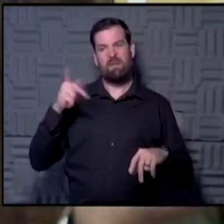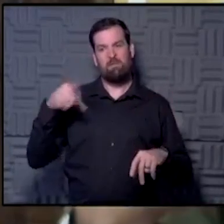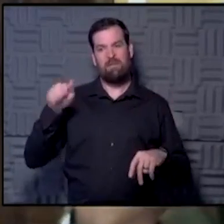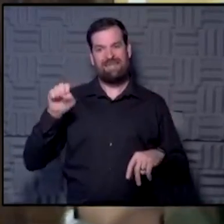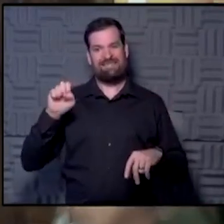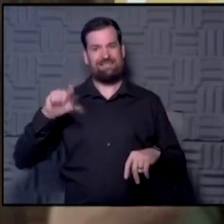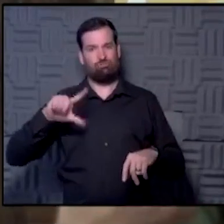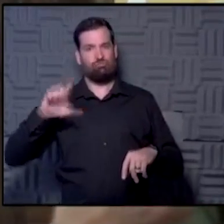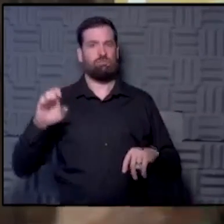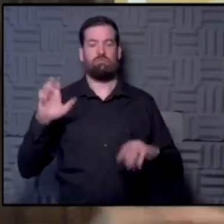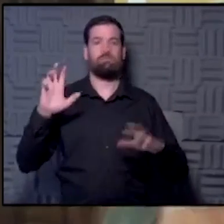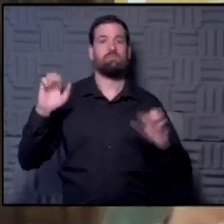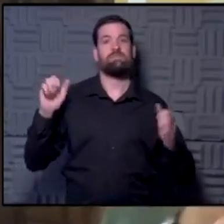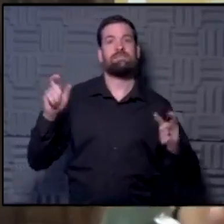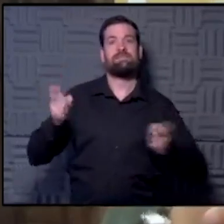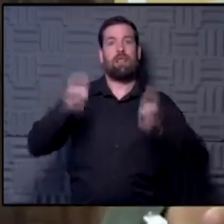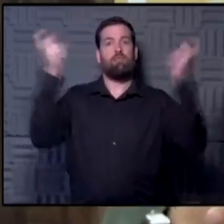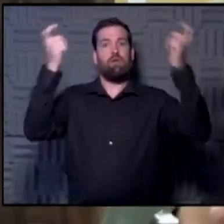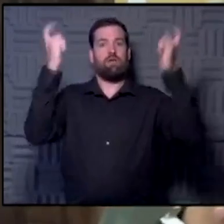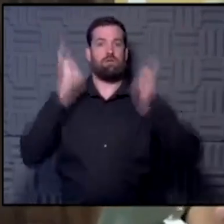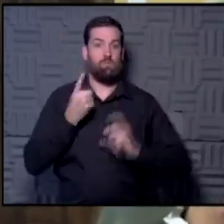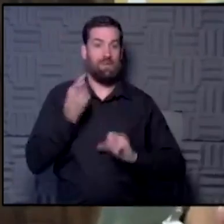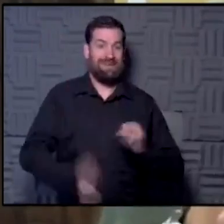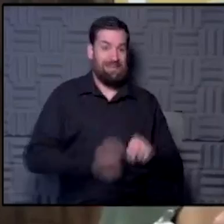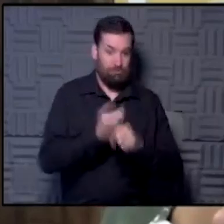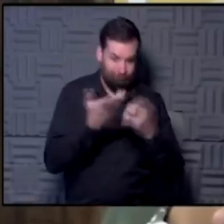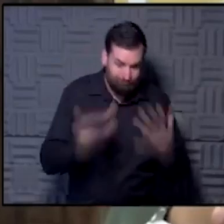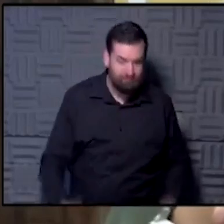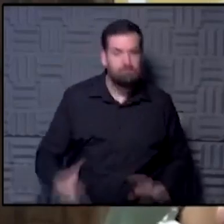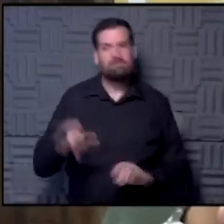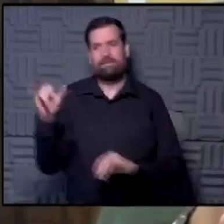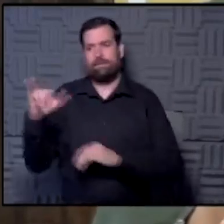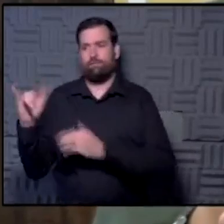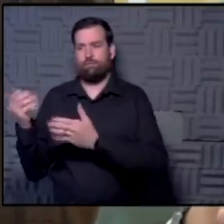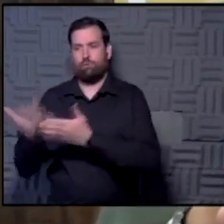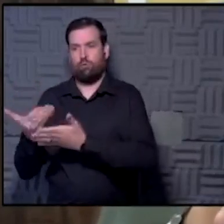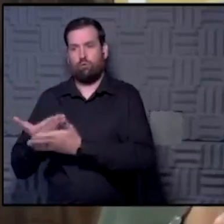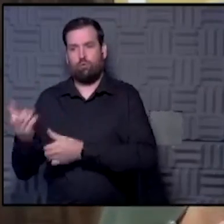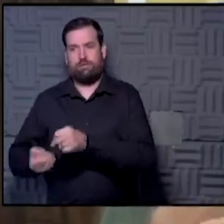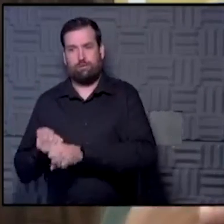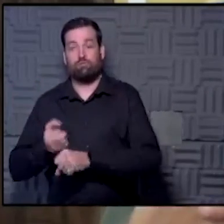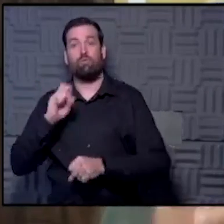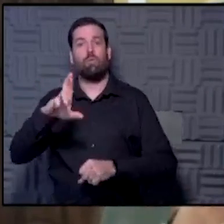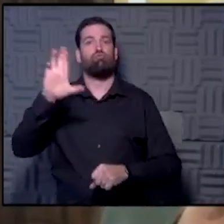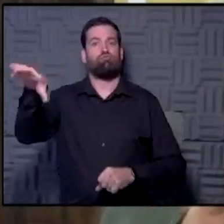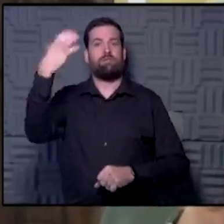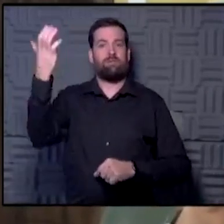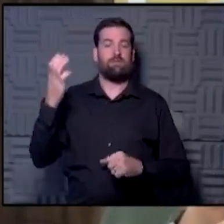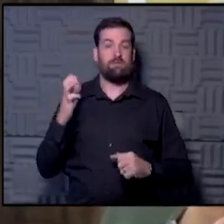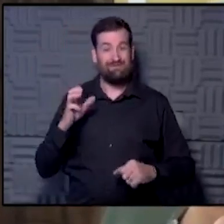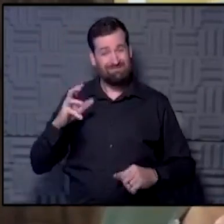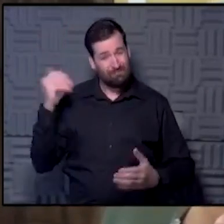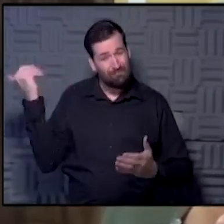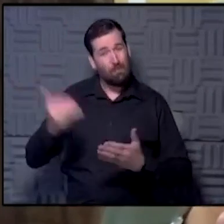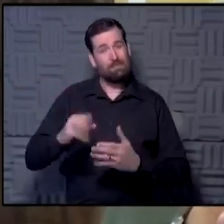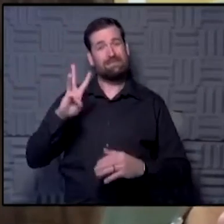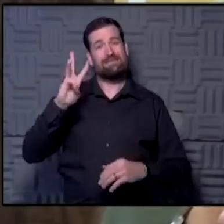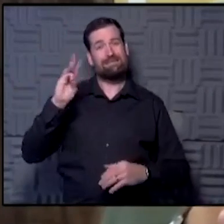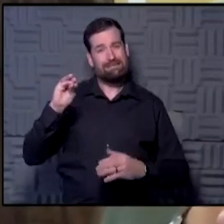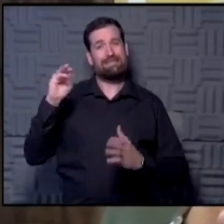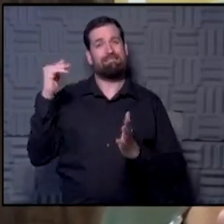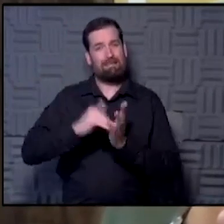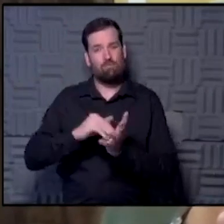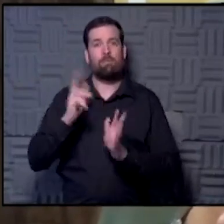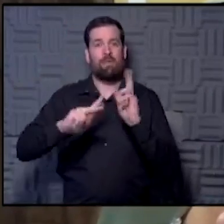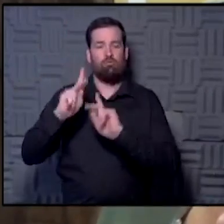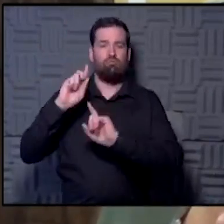to celebrate being through a year, kind of similar to how New Year's is or how Christmas is for a lot of folks. And we have almost 60,000 people that come to our attraction